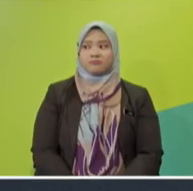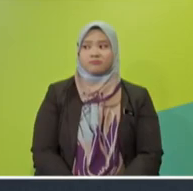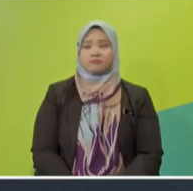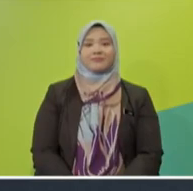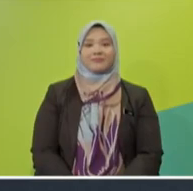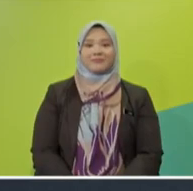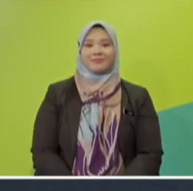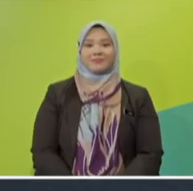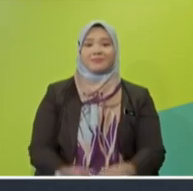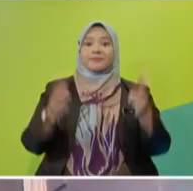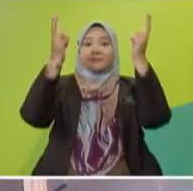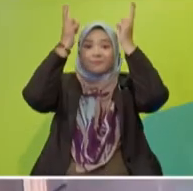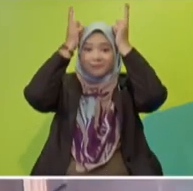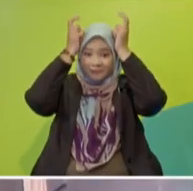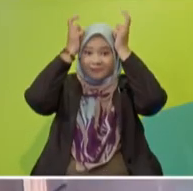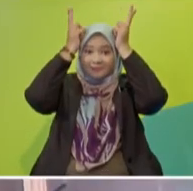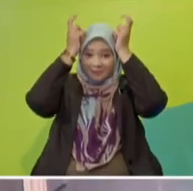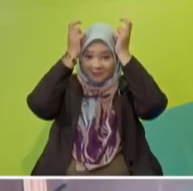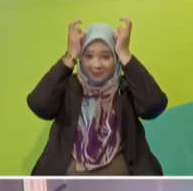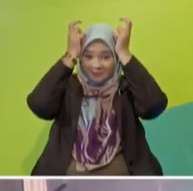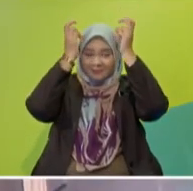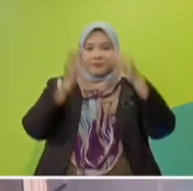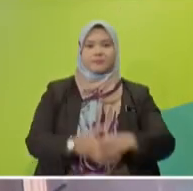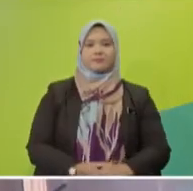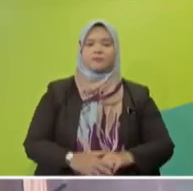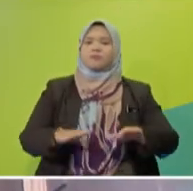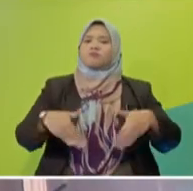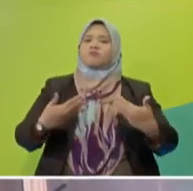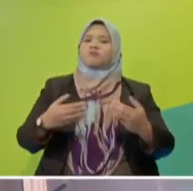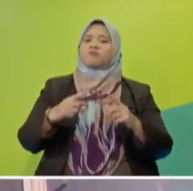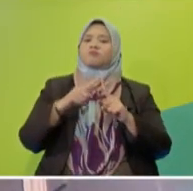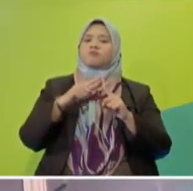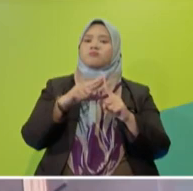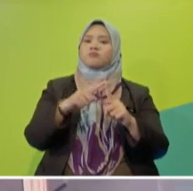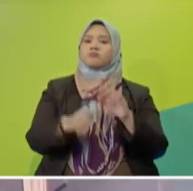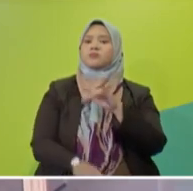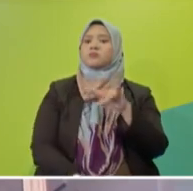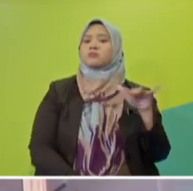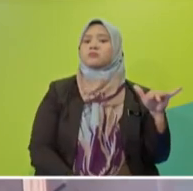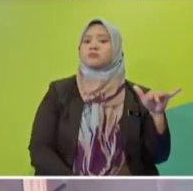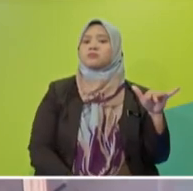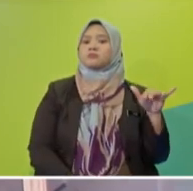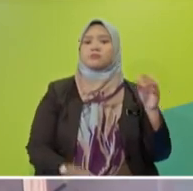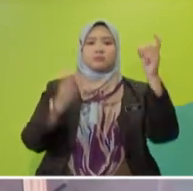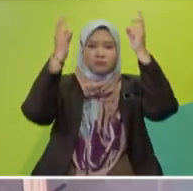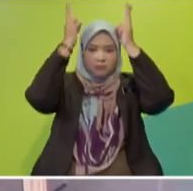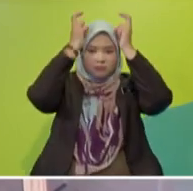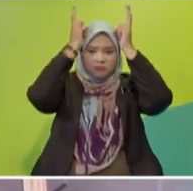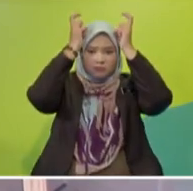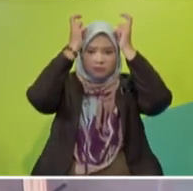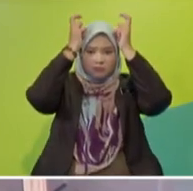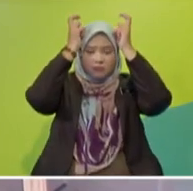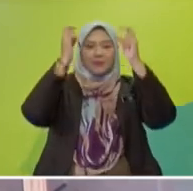rare, so you have to match it with bit. Yes, well done, bit. Good job,